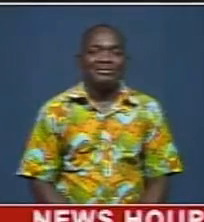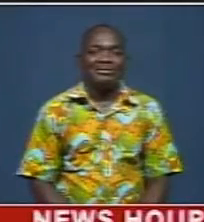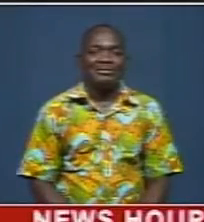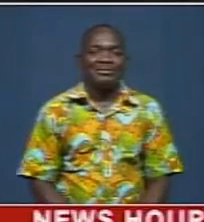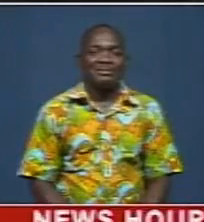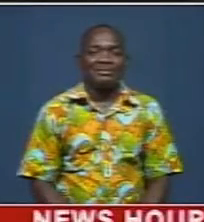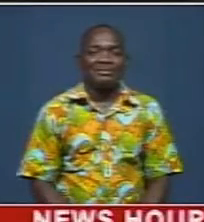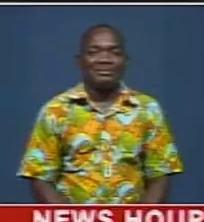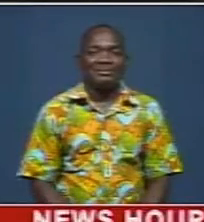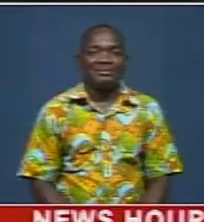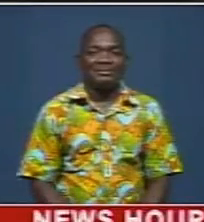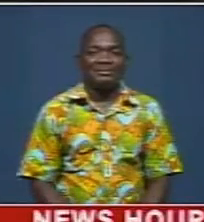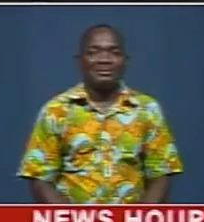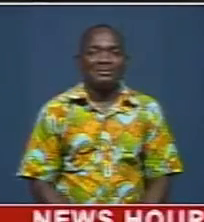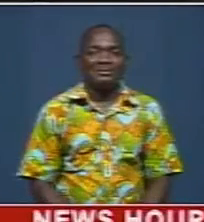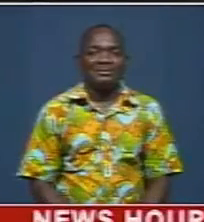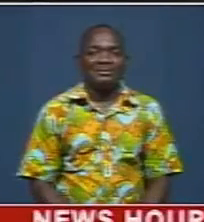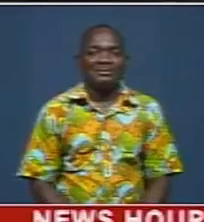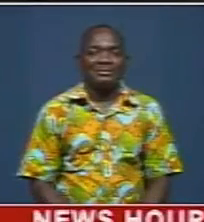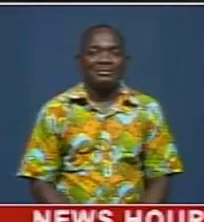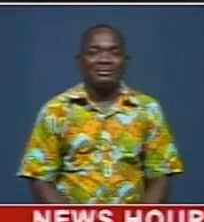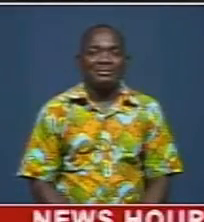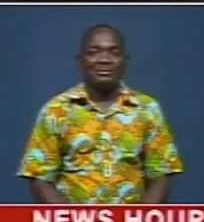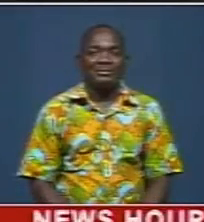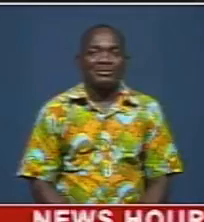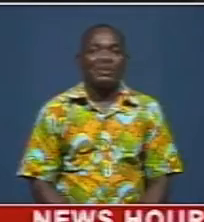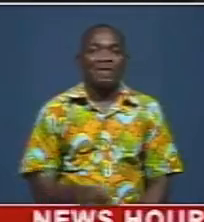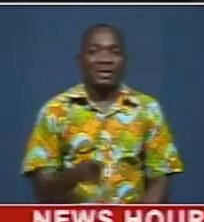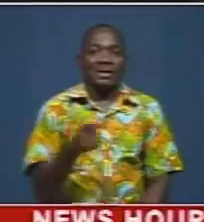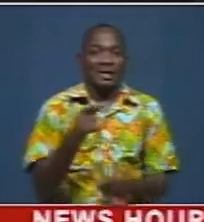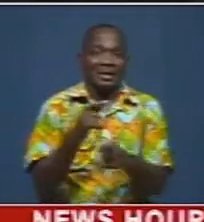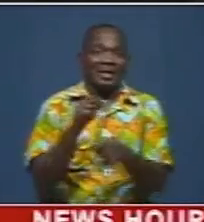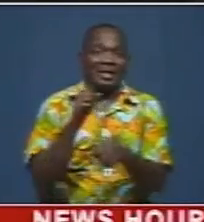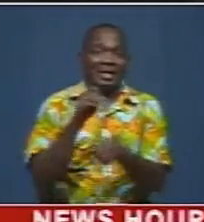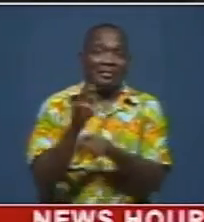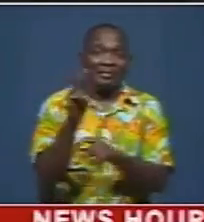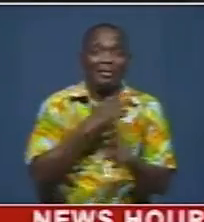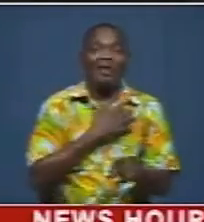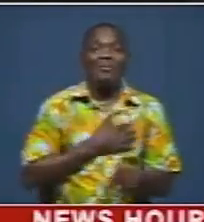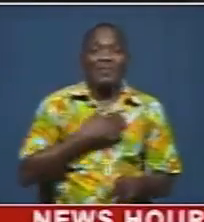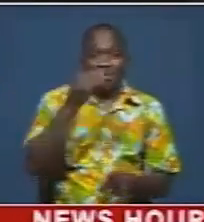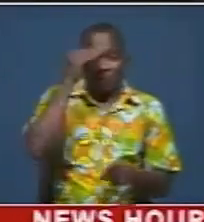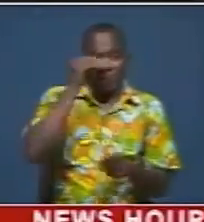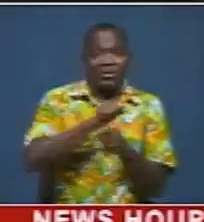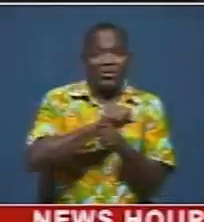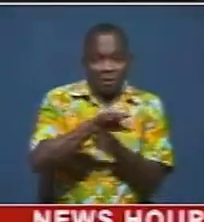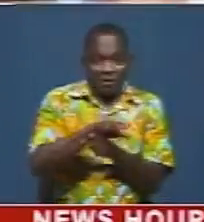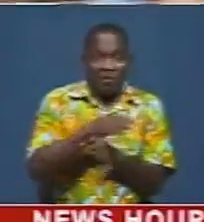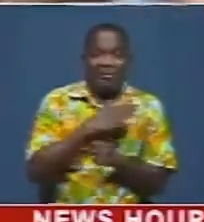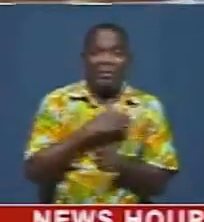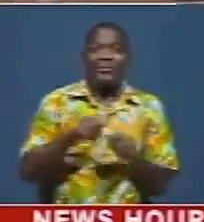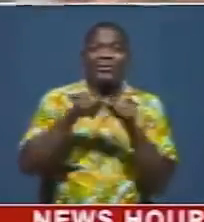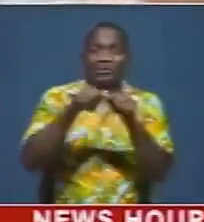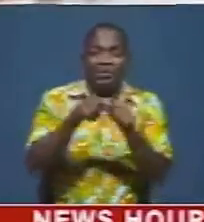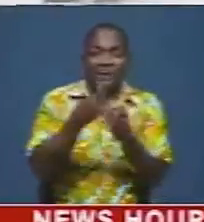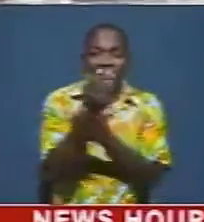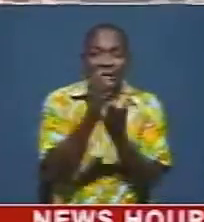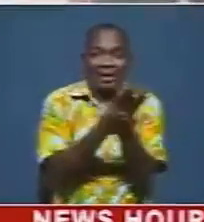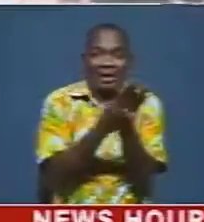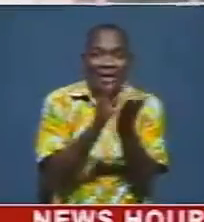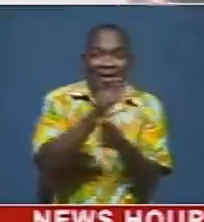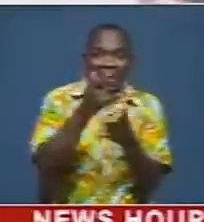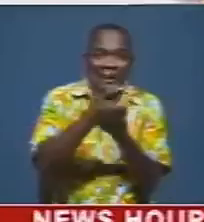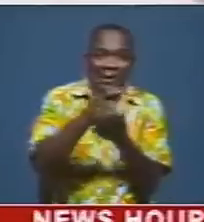ni sanitizer lehun wo for use mo koni helane eje wote ne ya. The First Lady, Mrs.